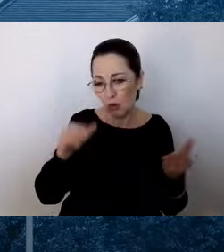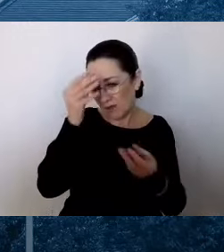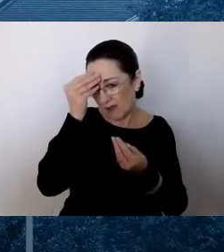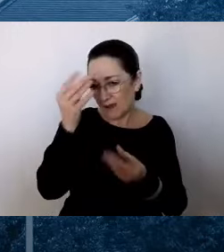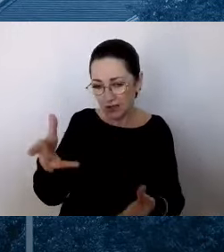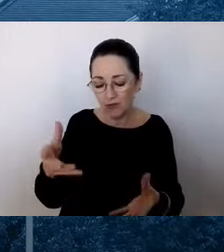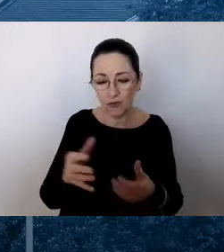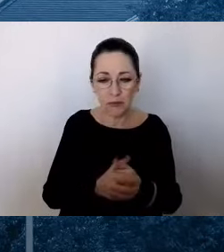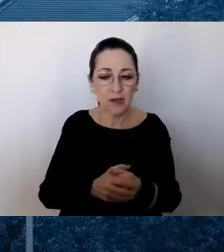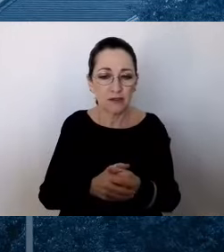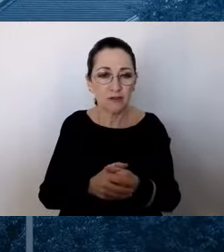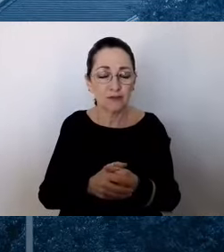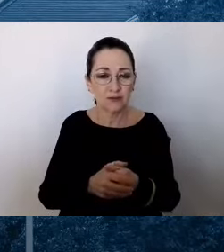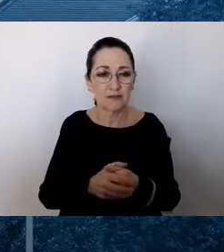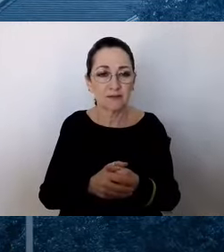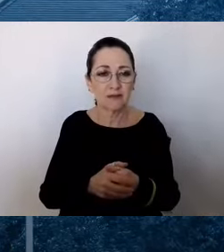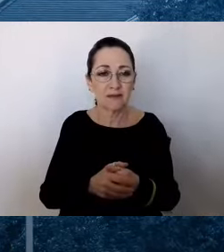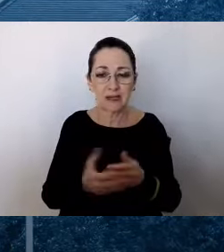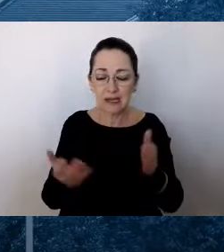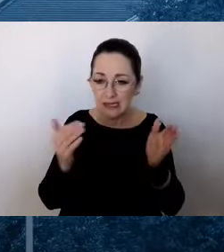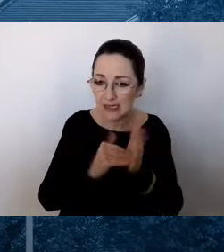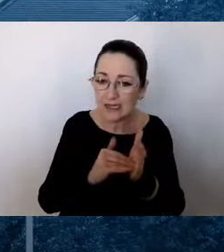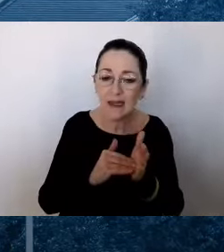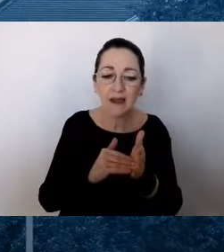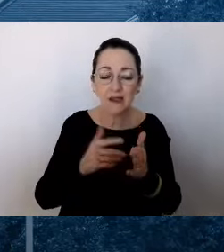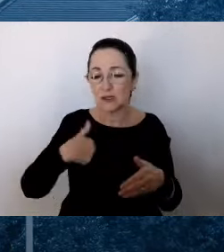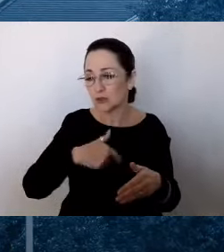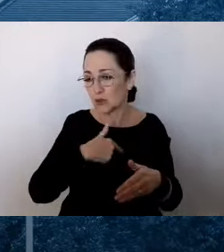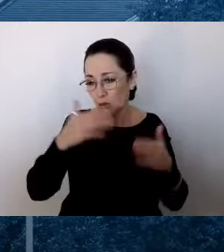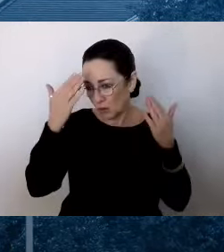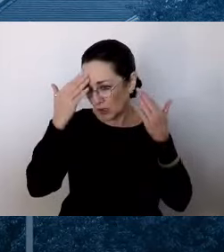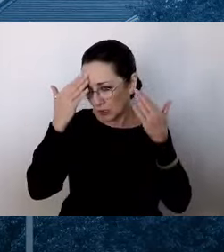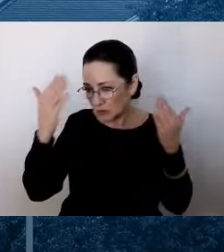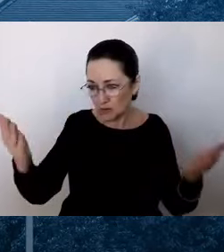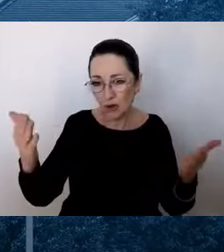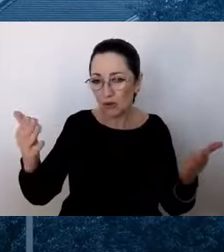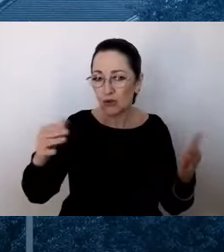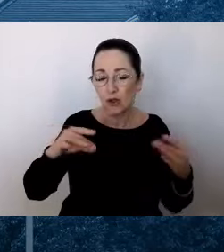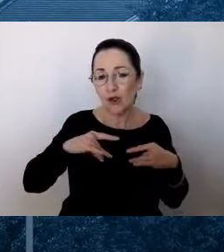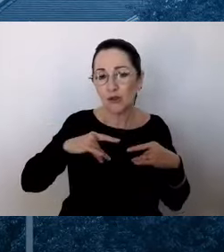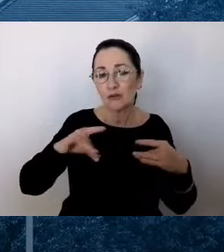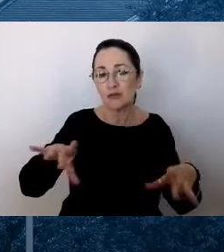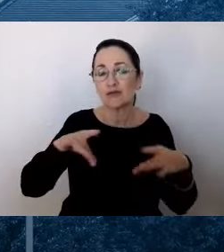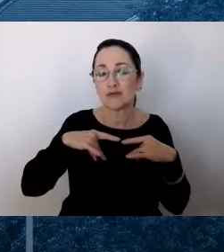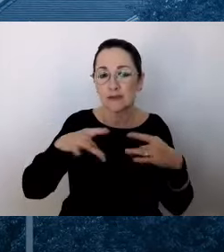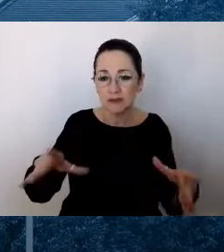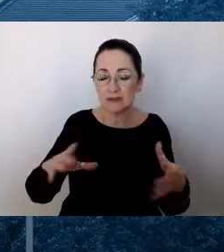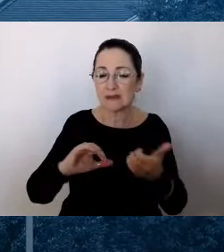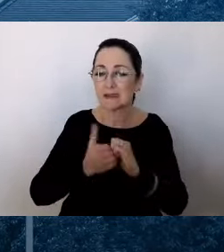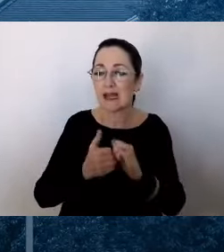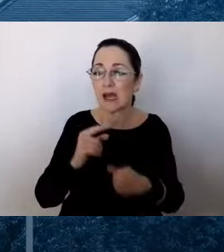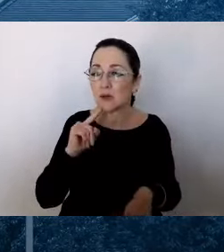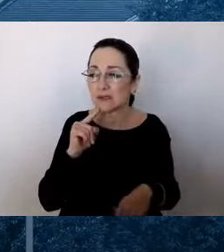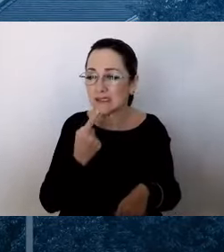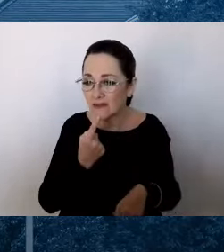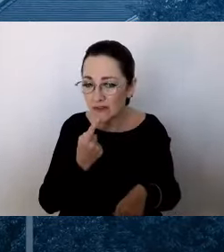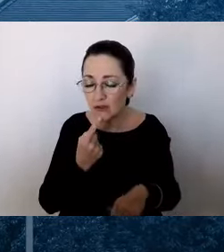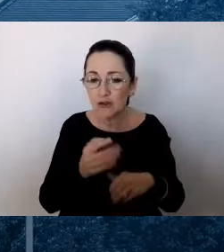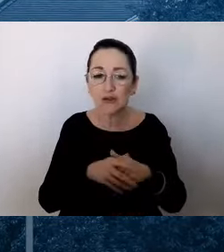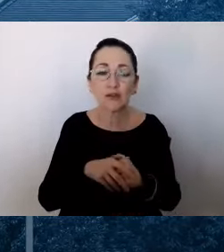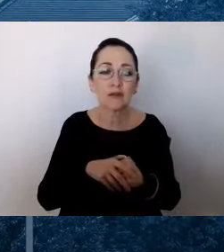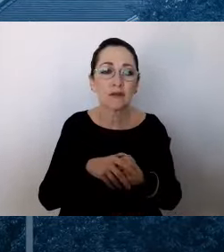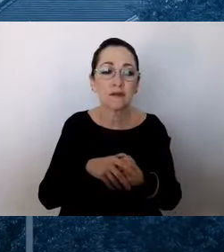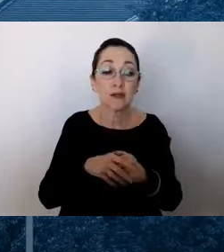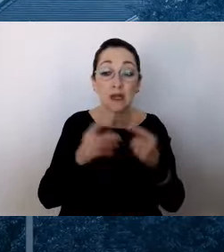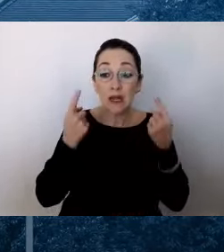science. Again, we just don't know how transmissible this will be, how severe this will be, how